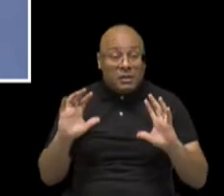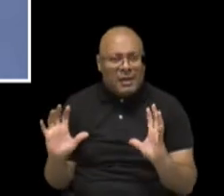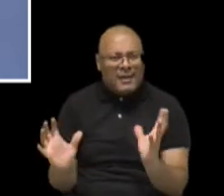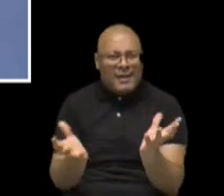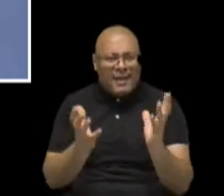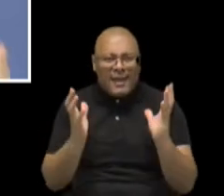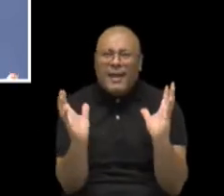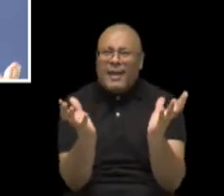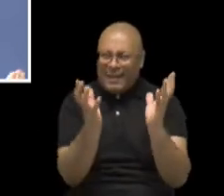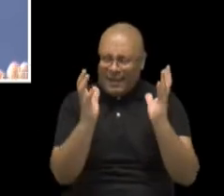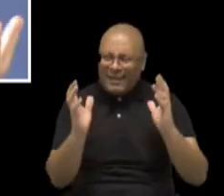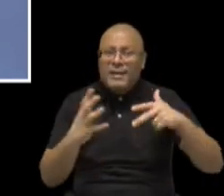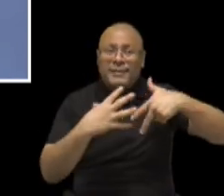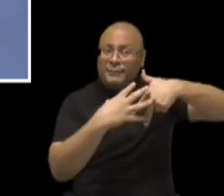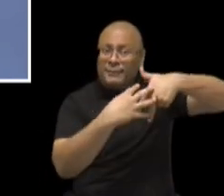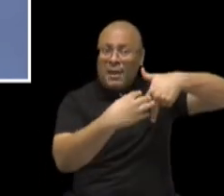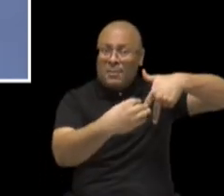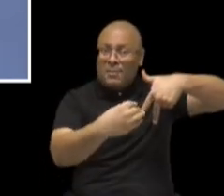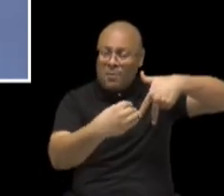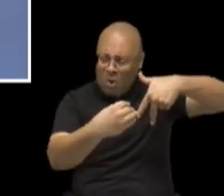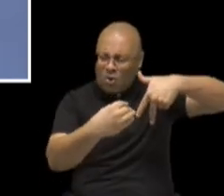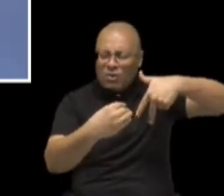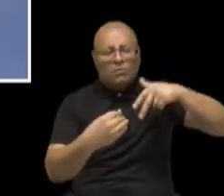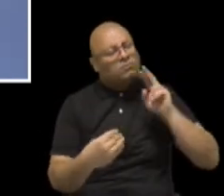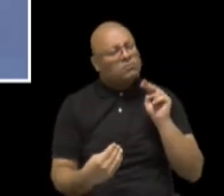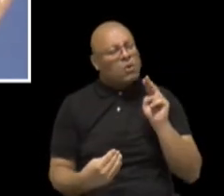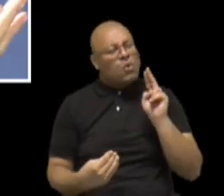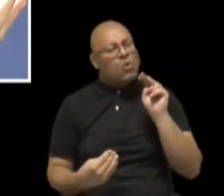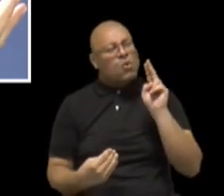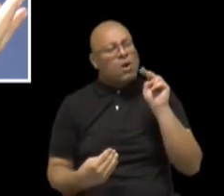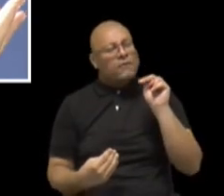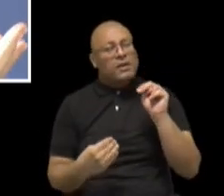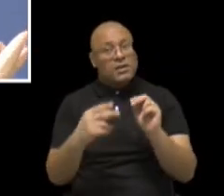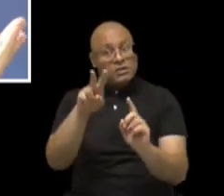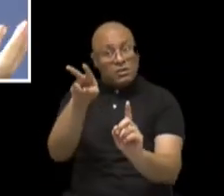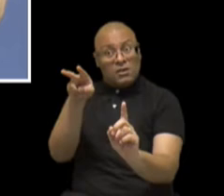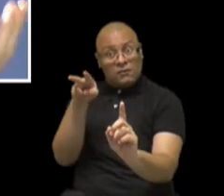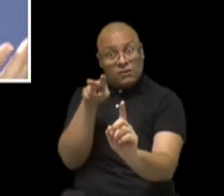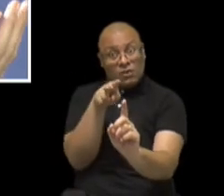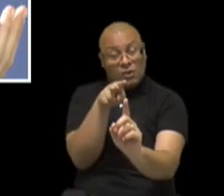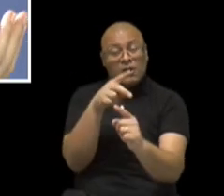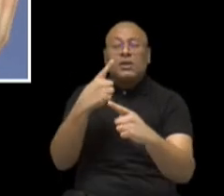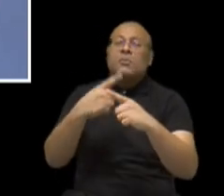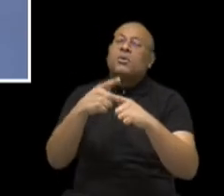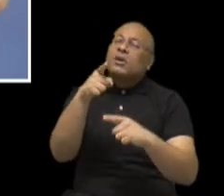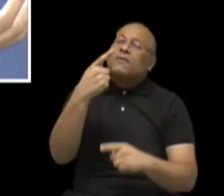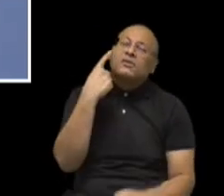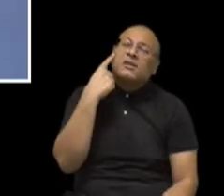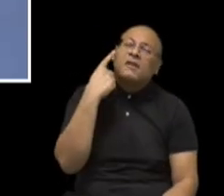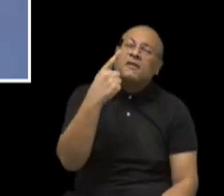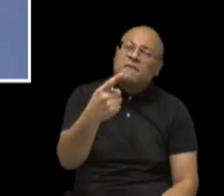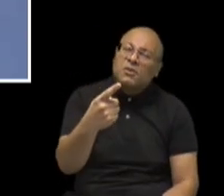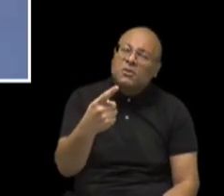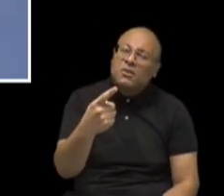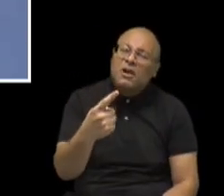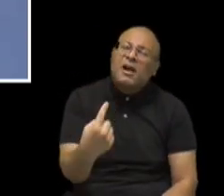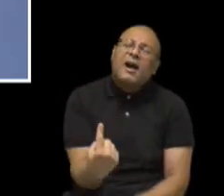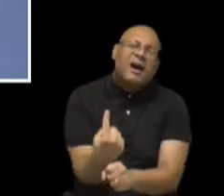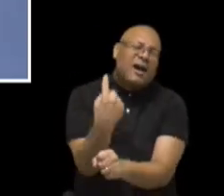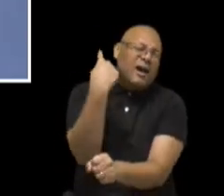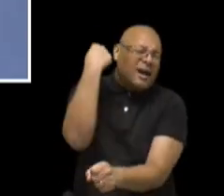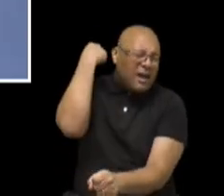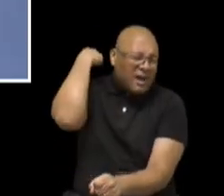fashion and in life. And you are a visionary because you saw this some years ago,